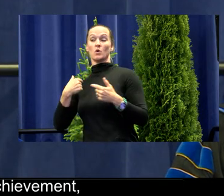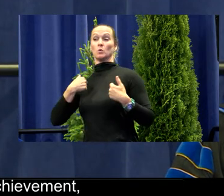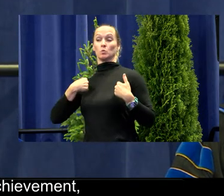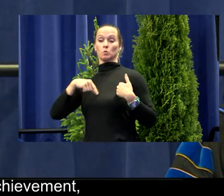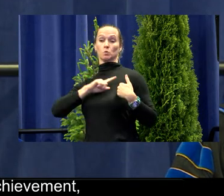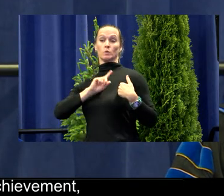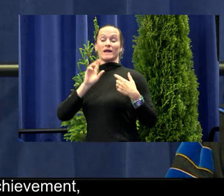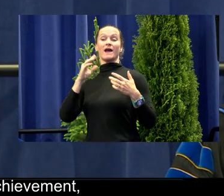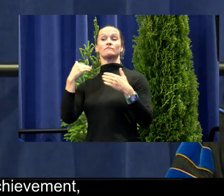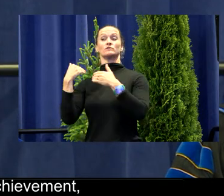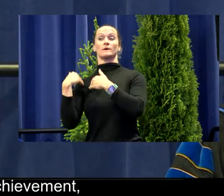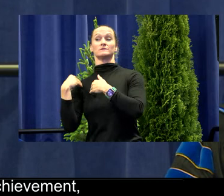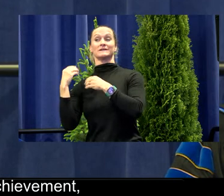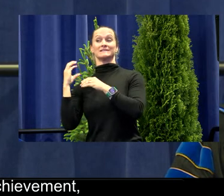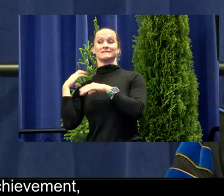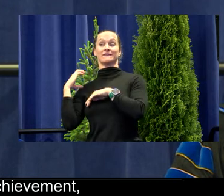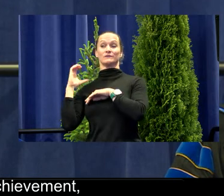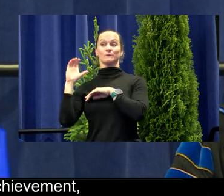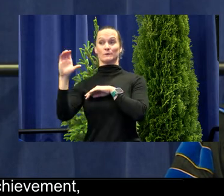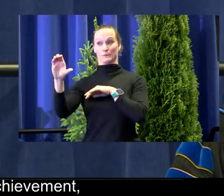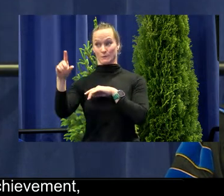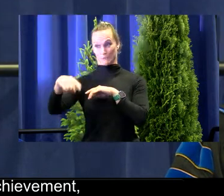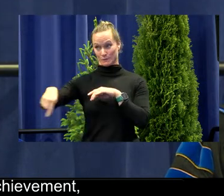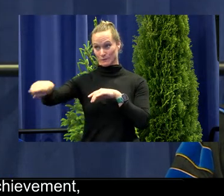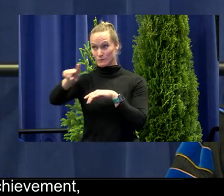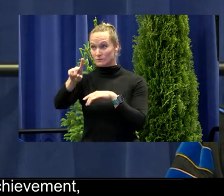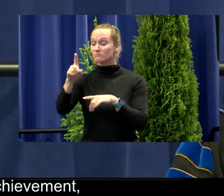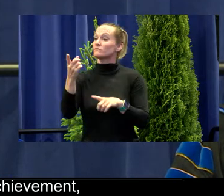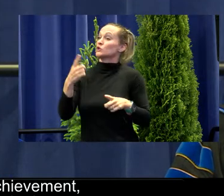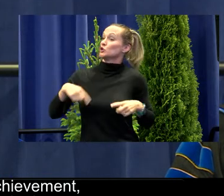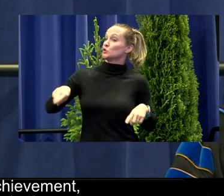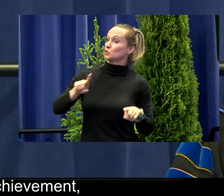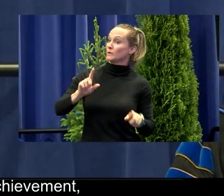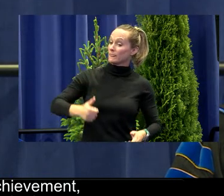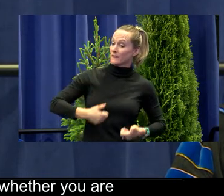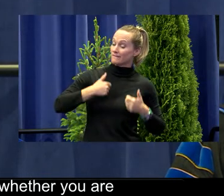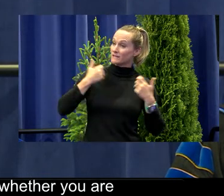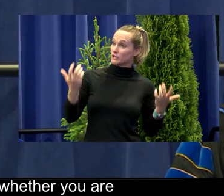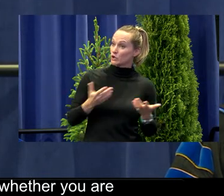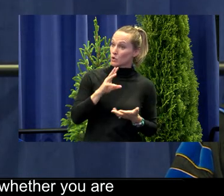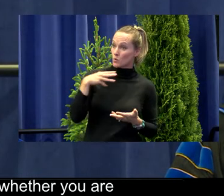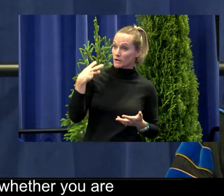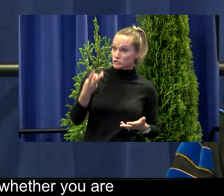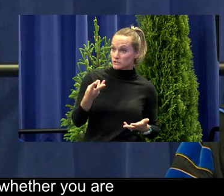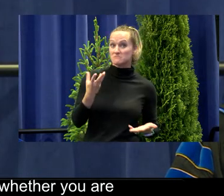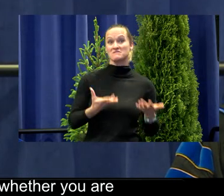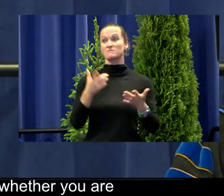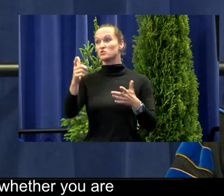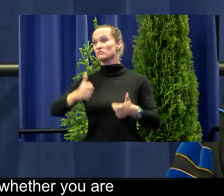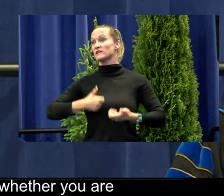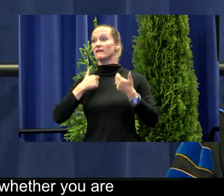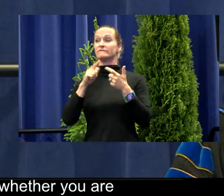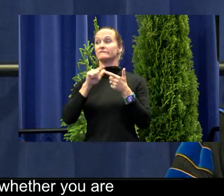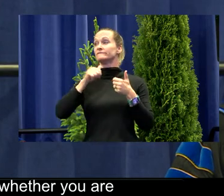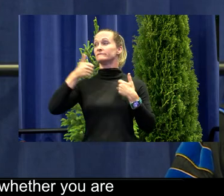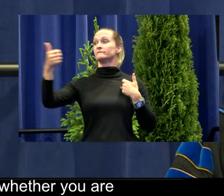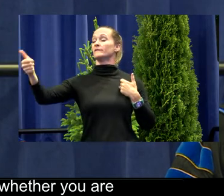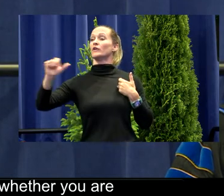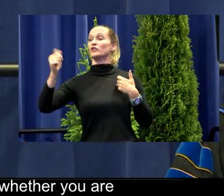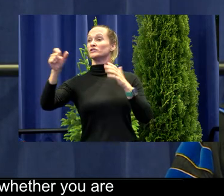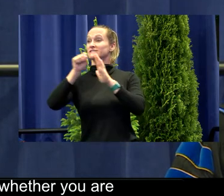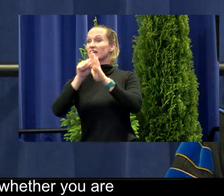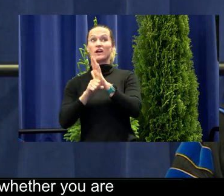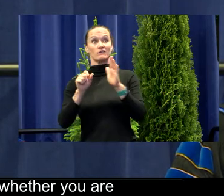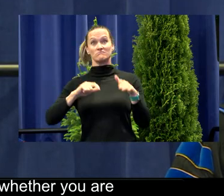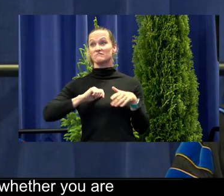of Washington, whether you are a Washington resident, a resident of another state, or an international student.